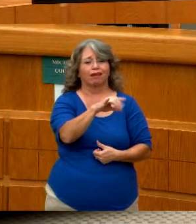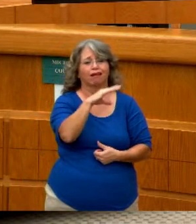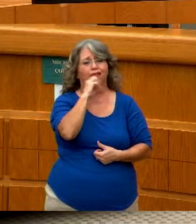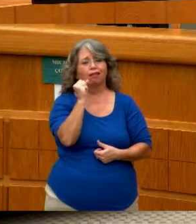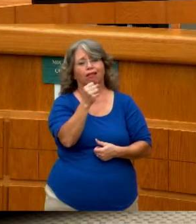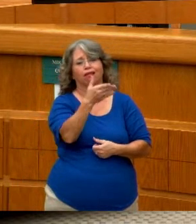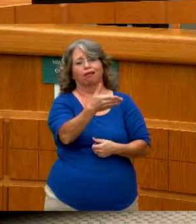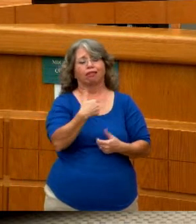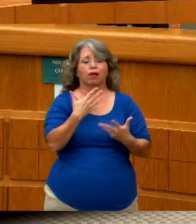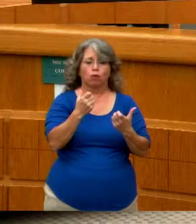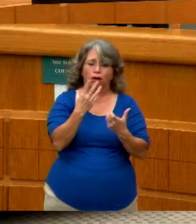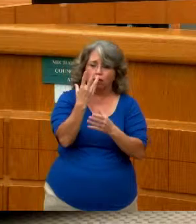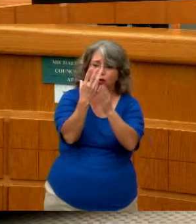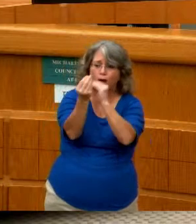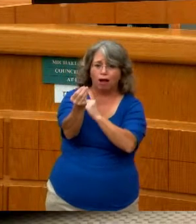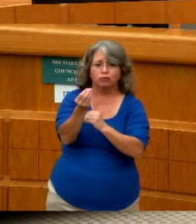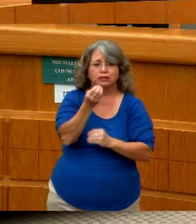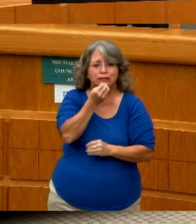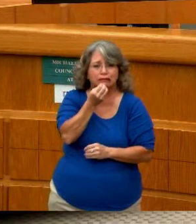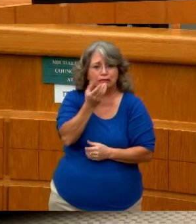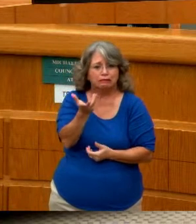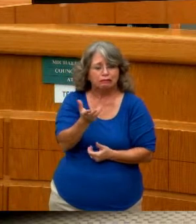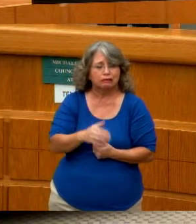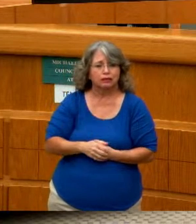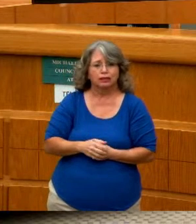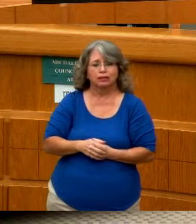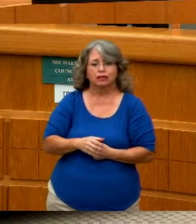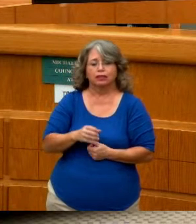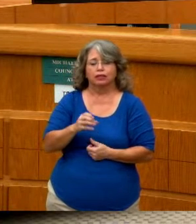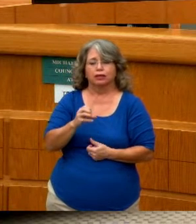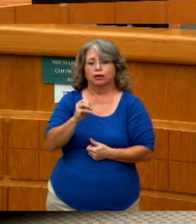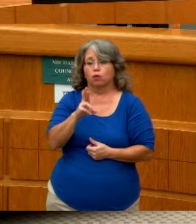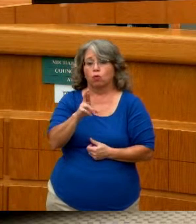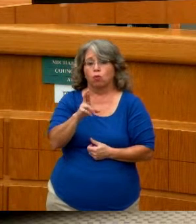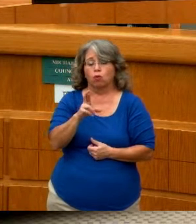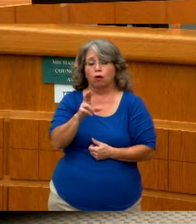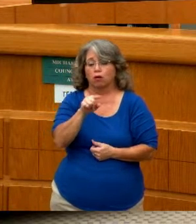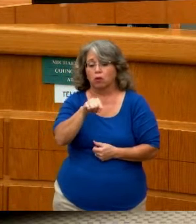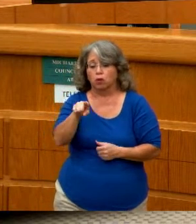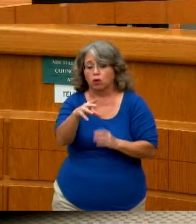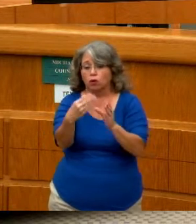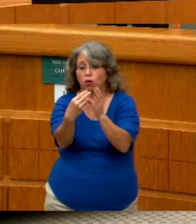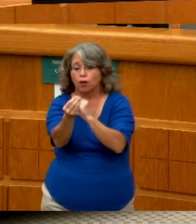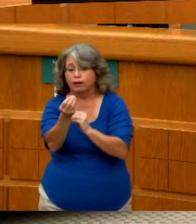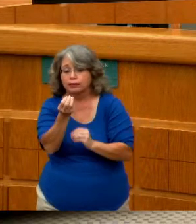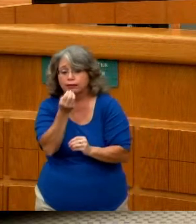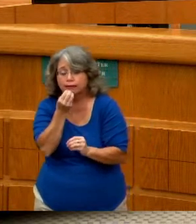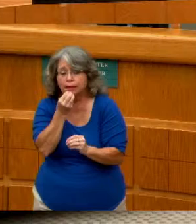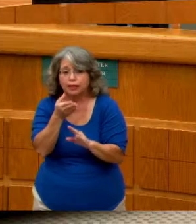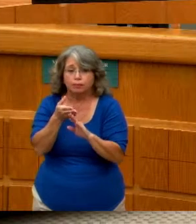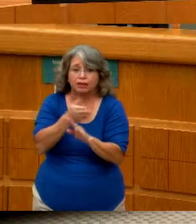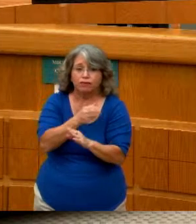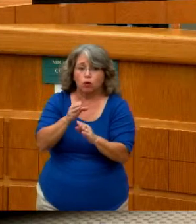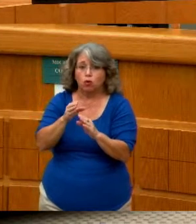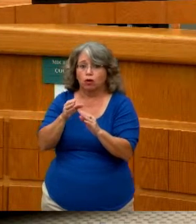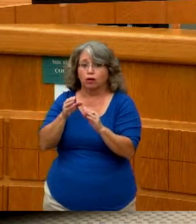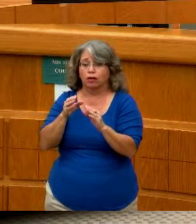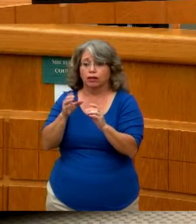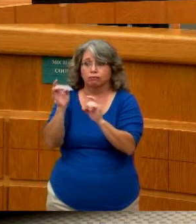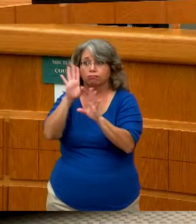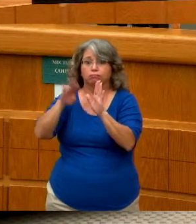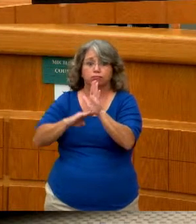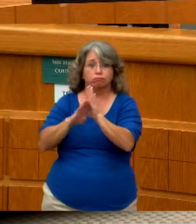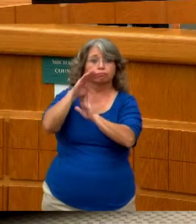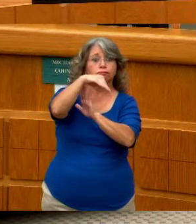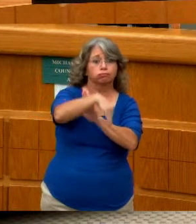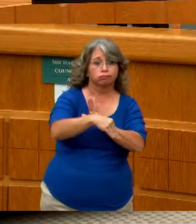People are now going to restaurants because they just want to get out and eat. Losing patience, slipping in a meal before the pandemic